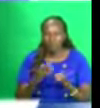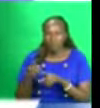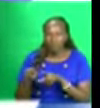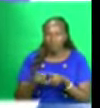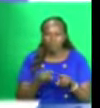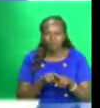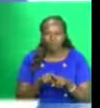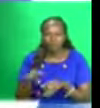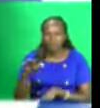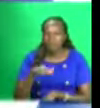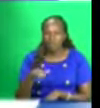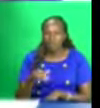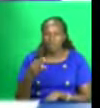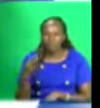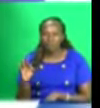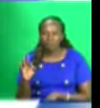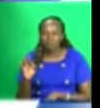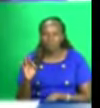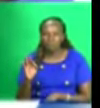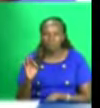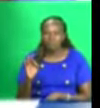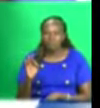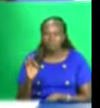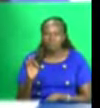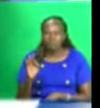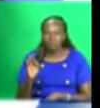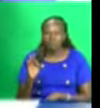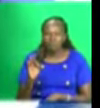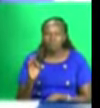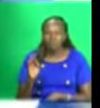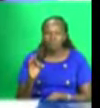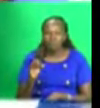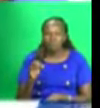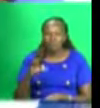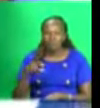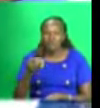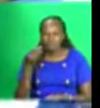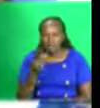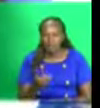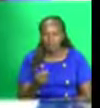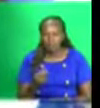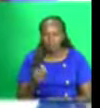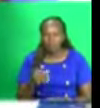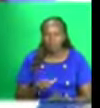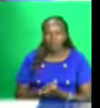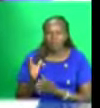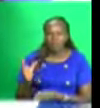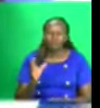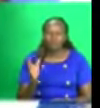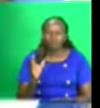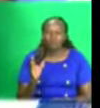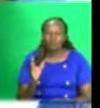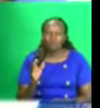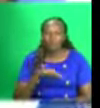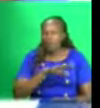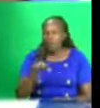also the area of staff handling cash, cash flows, and all